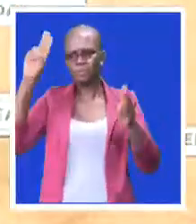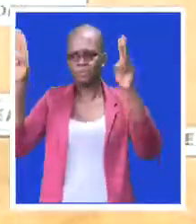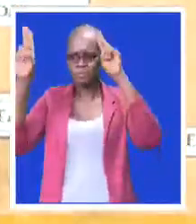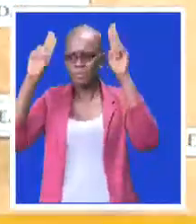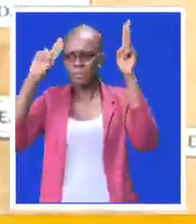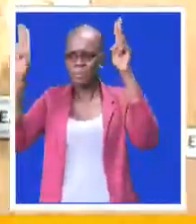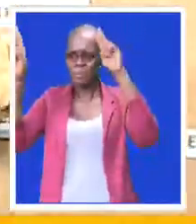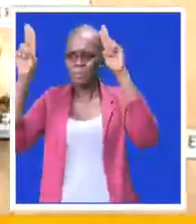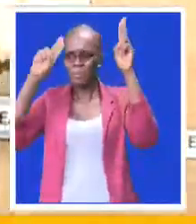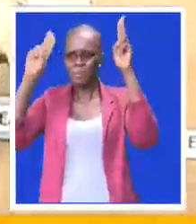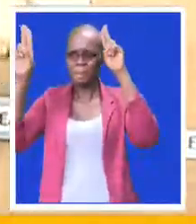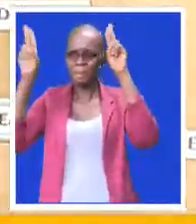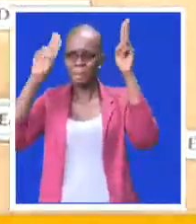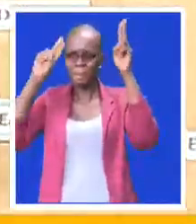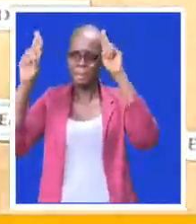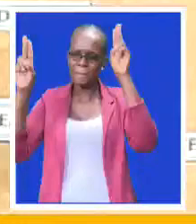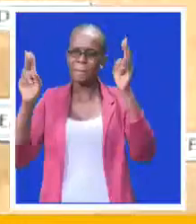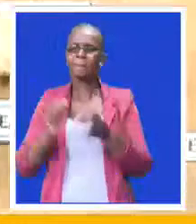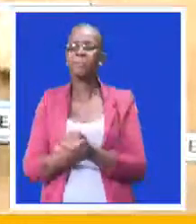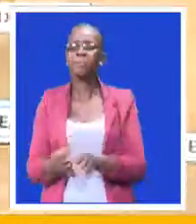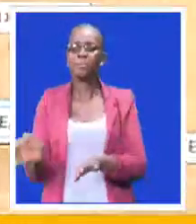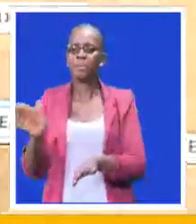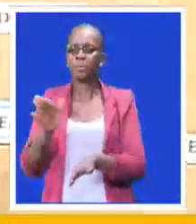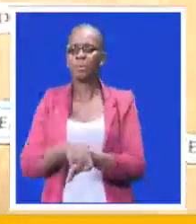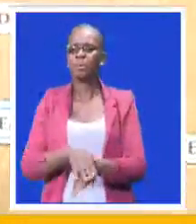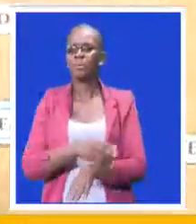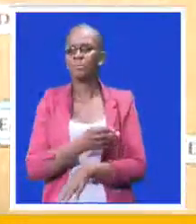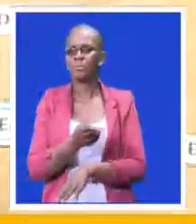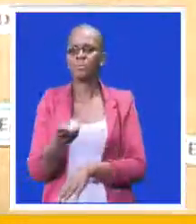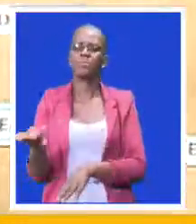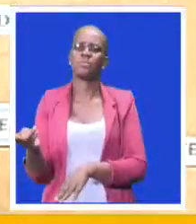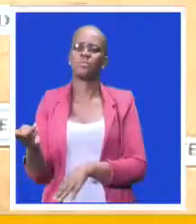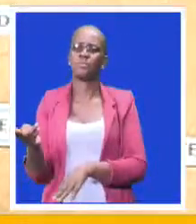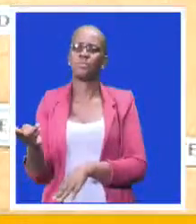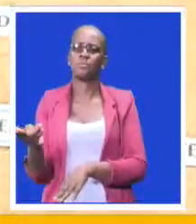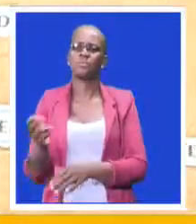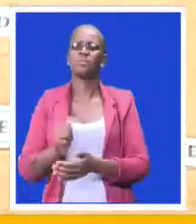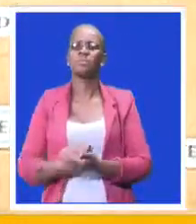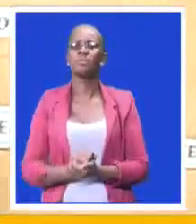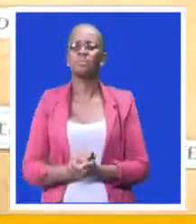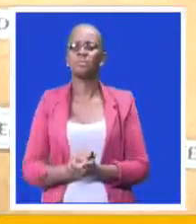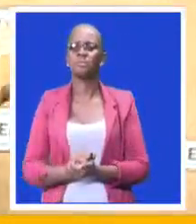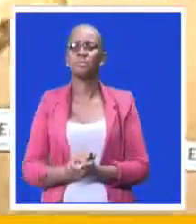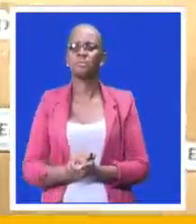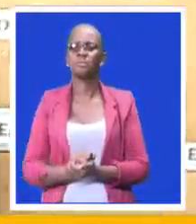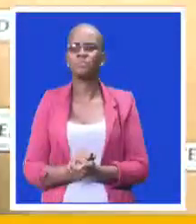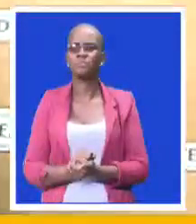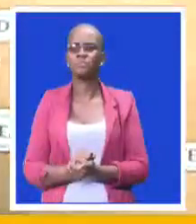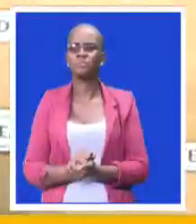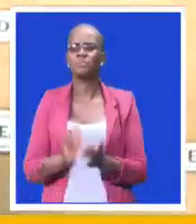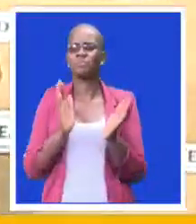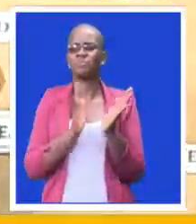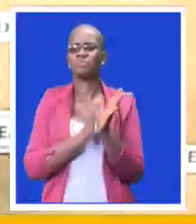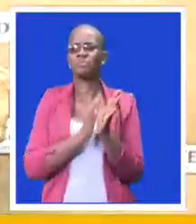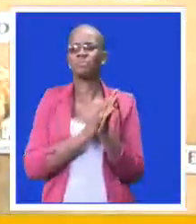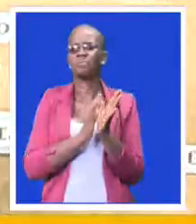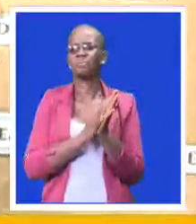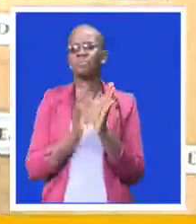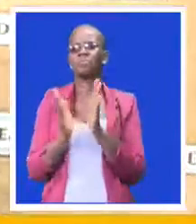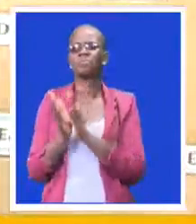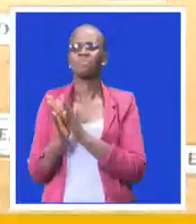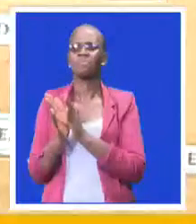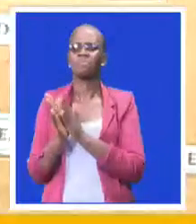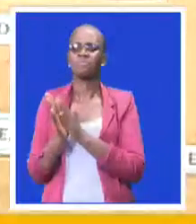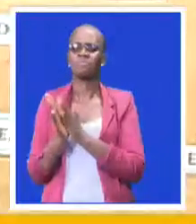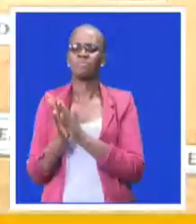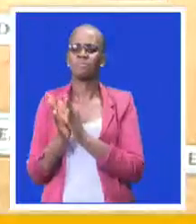good afternoon. How are you? And you, and you, and you. Tra la la la la la